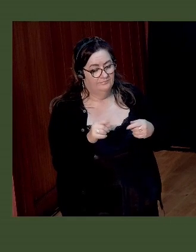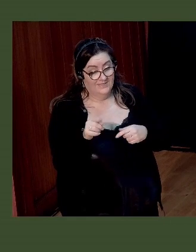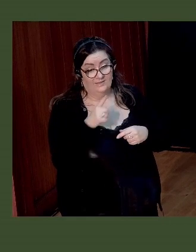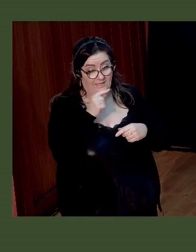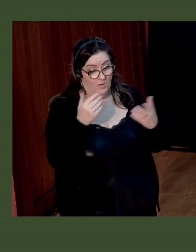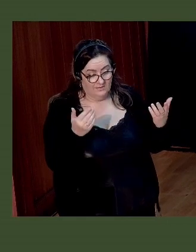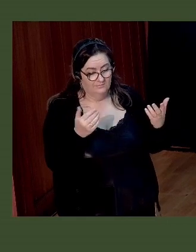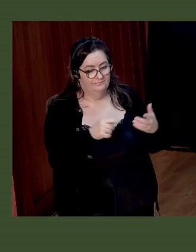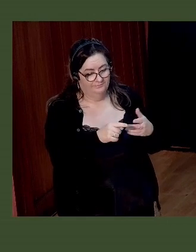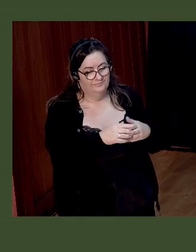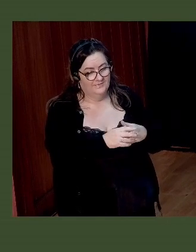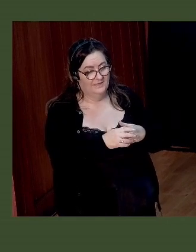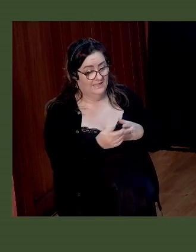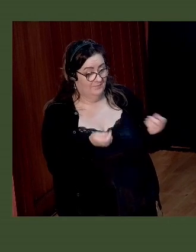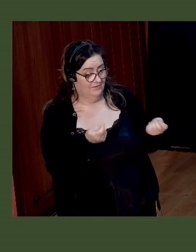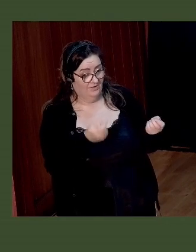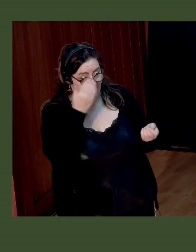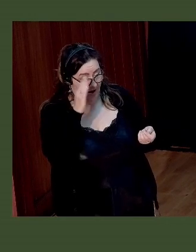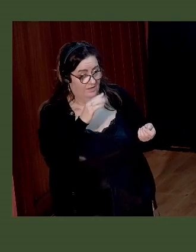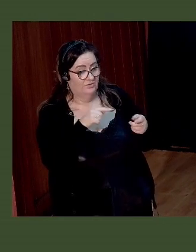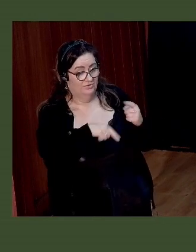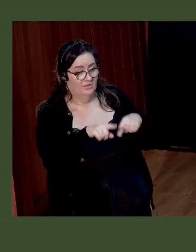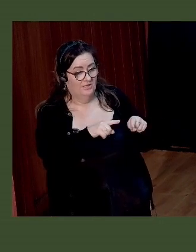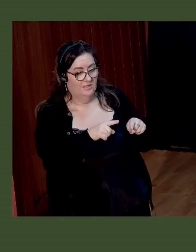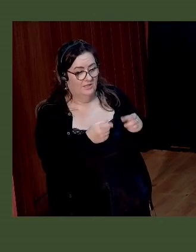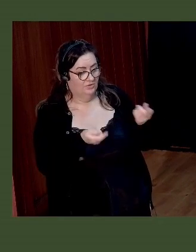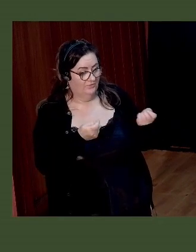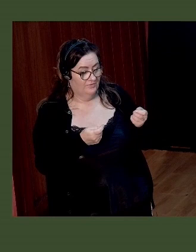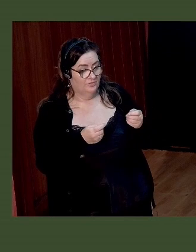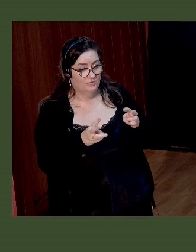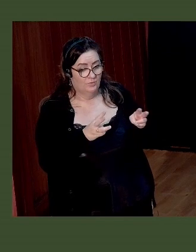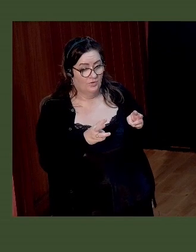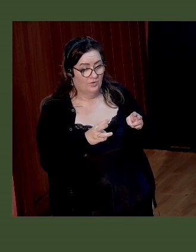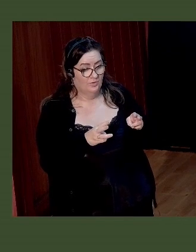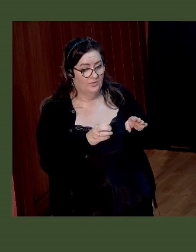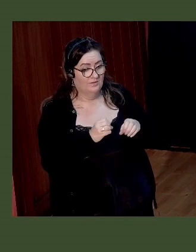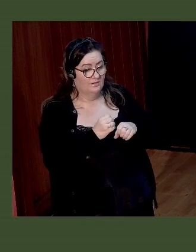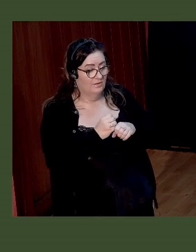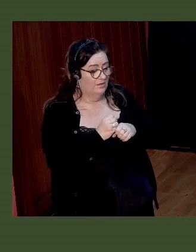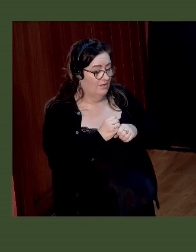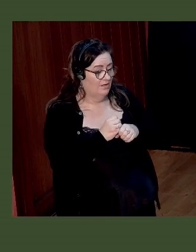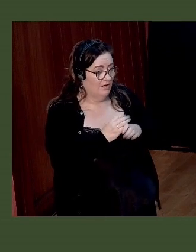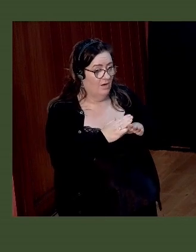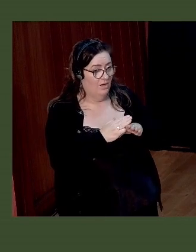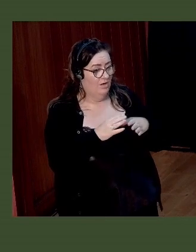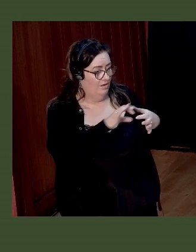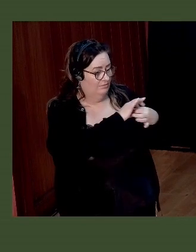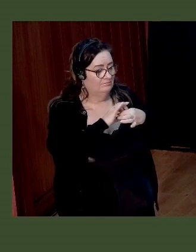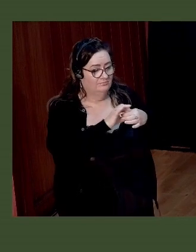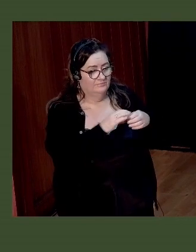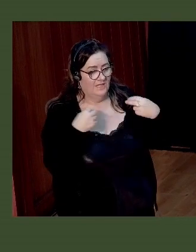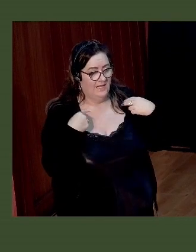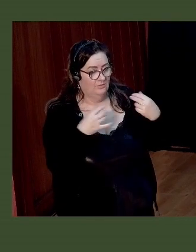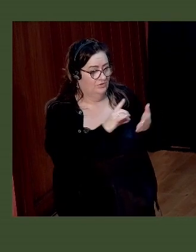This is what he said. He said, in the administration of Irish education, it's the intention of the new government to work with all its might to strengthen the national fibre by giving the